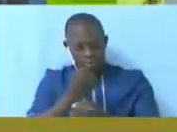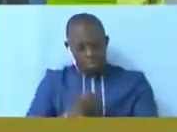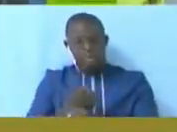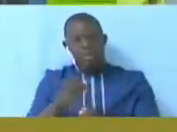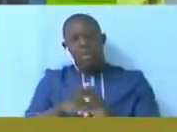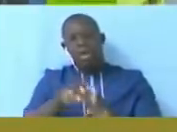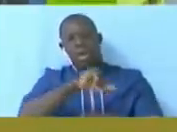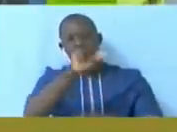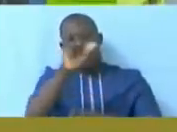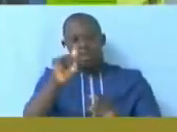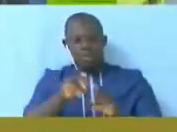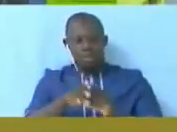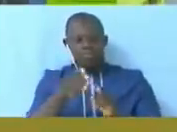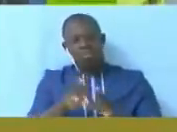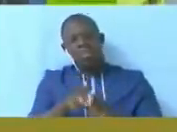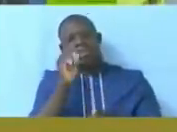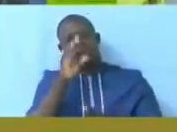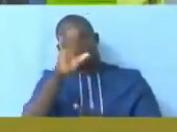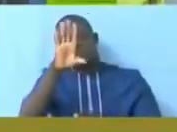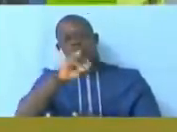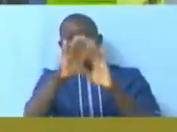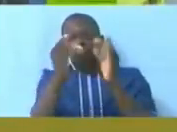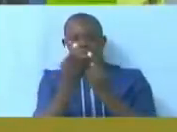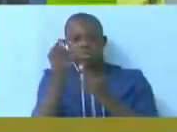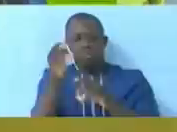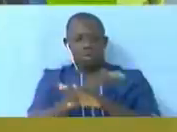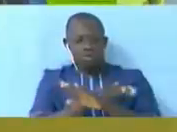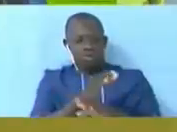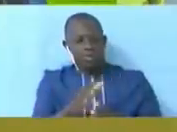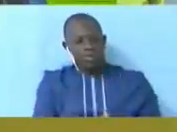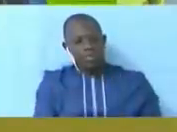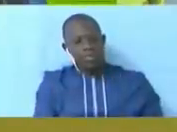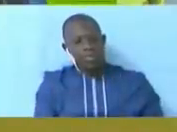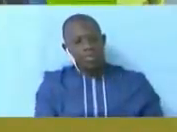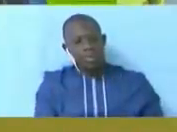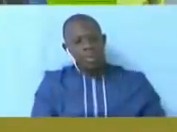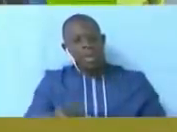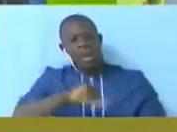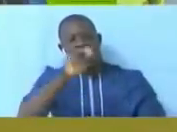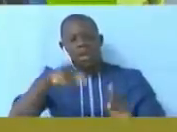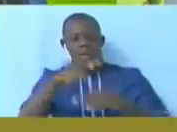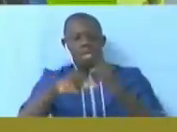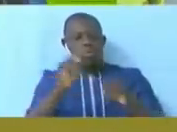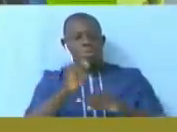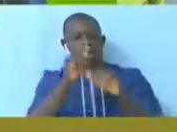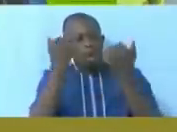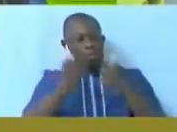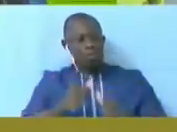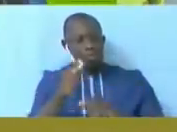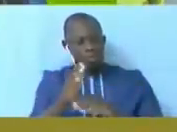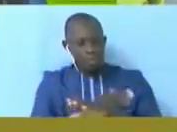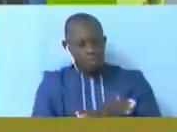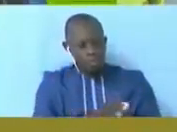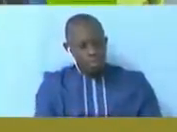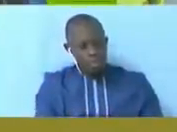And charged. Yetumiro le denga kangoda. In fact, his detention. Andung hani kabi ala muto ka sindidlo akiling fa.